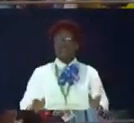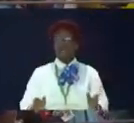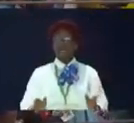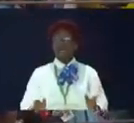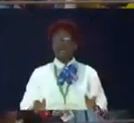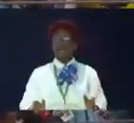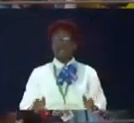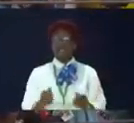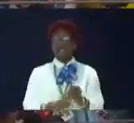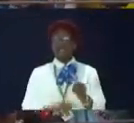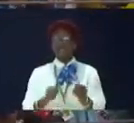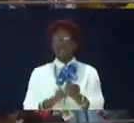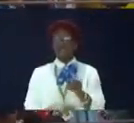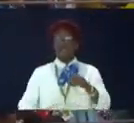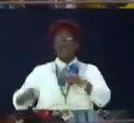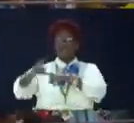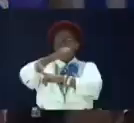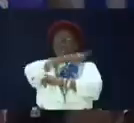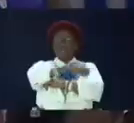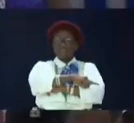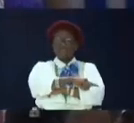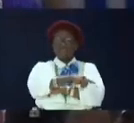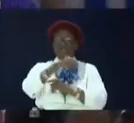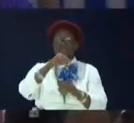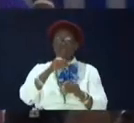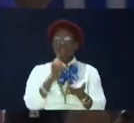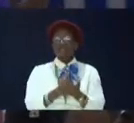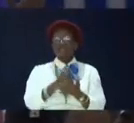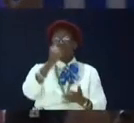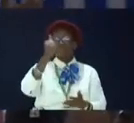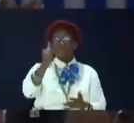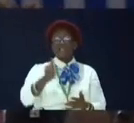Lojojumo oke oke ni wa ma lo.